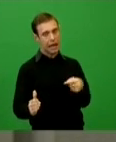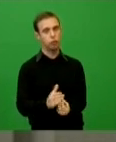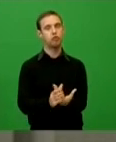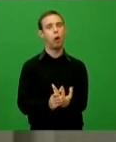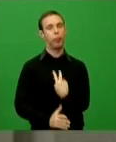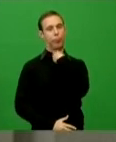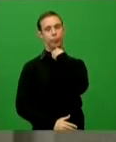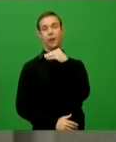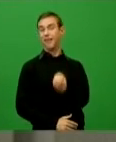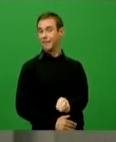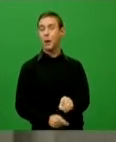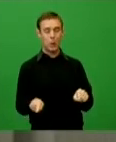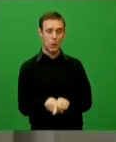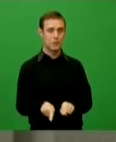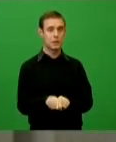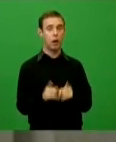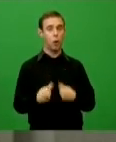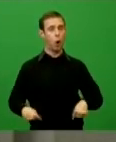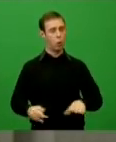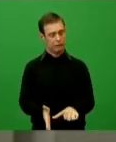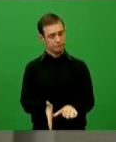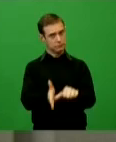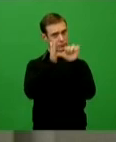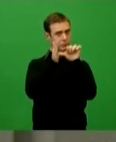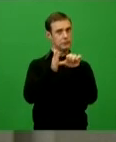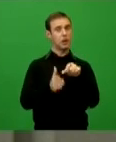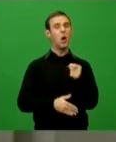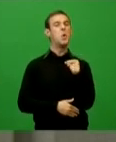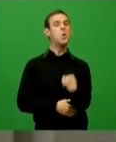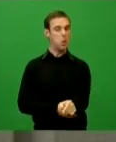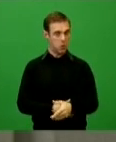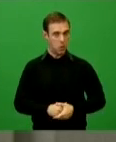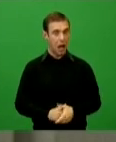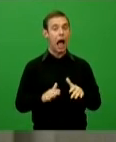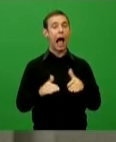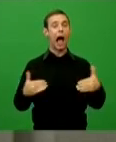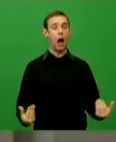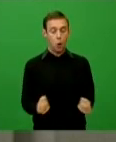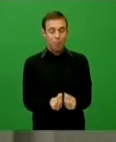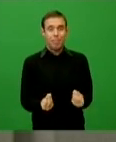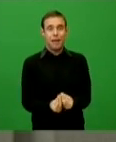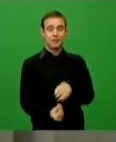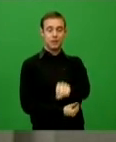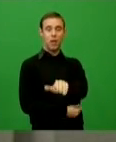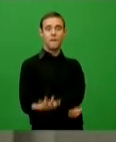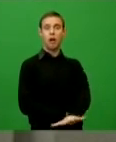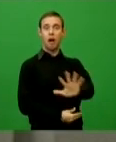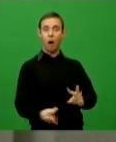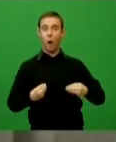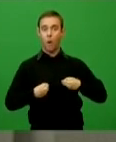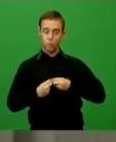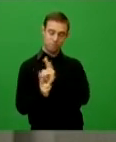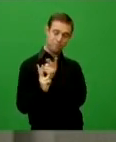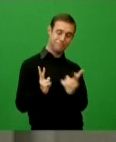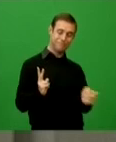Some impetus is expected to come from fixed capital formation in the outer period of the